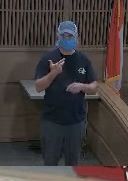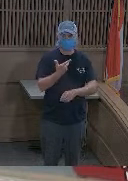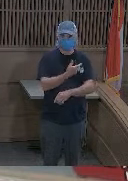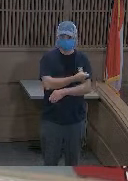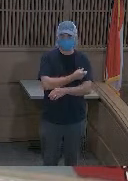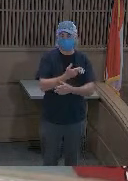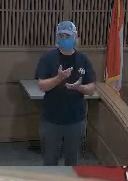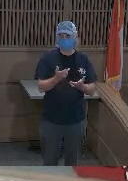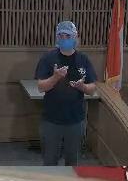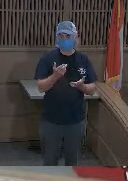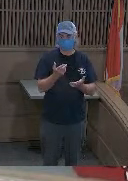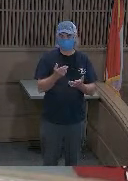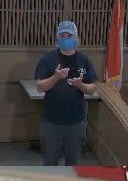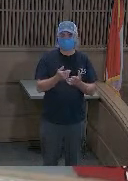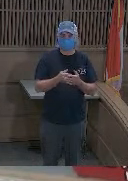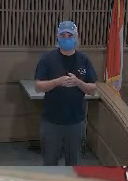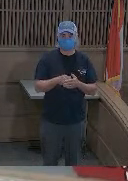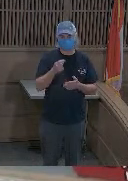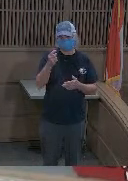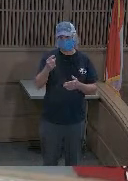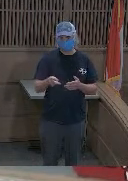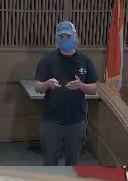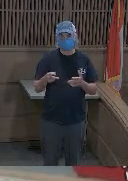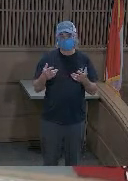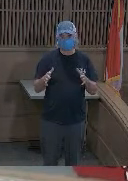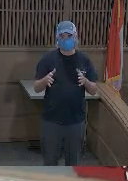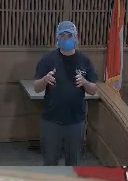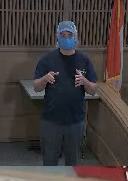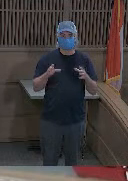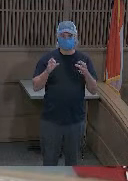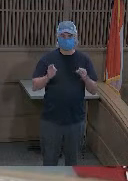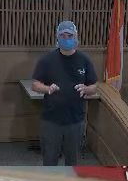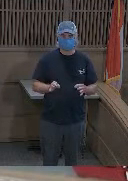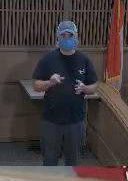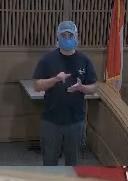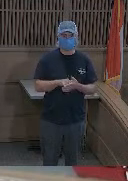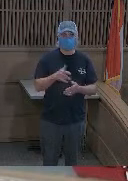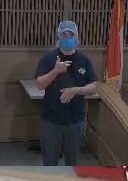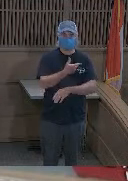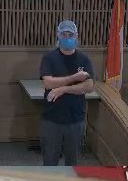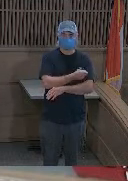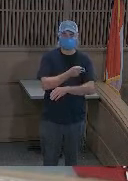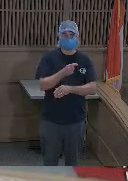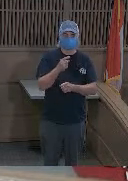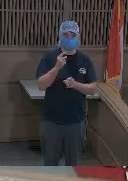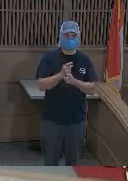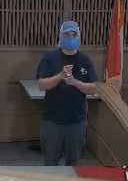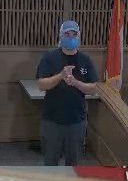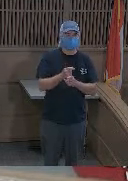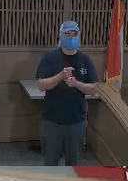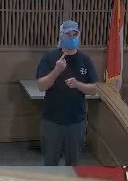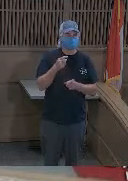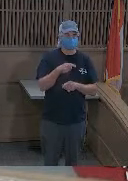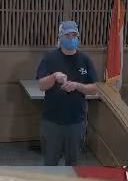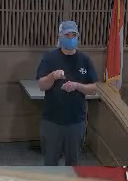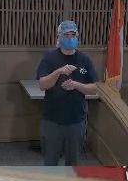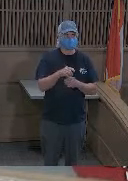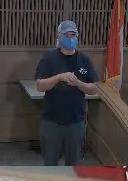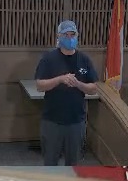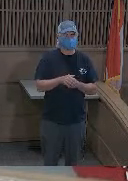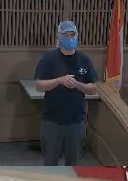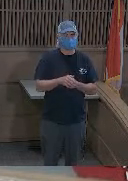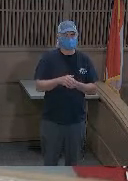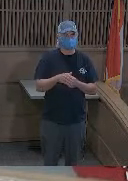COVID. Half of the population has decided that vaccines are right for them. In